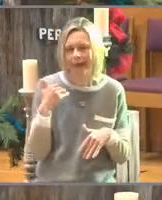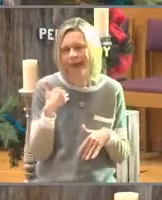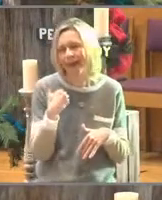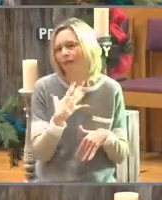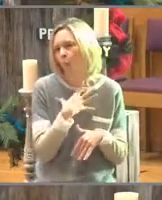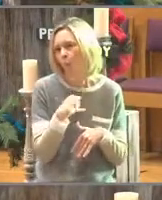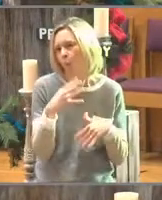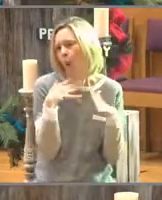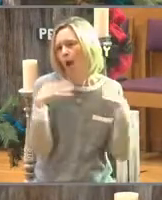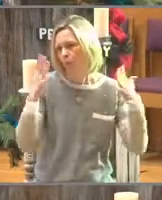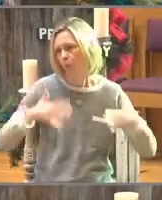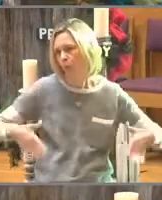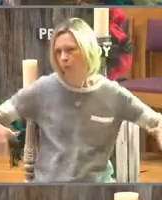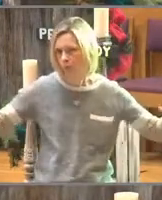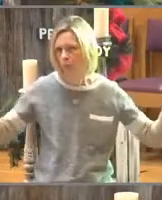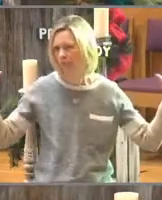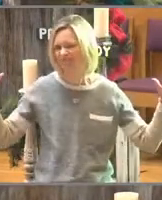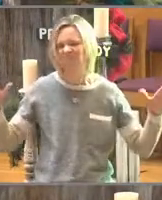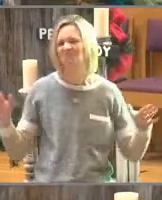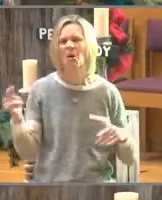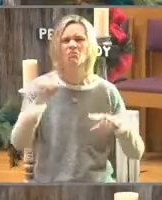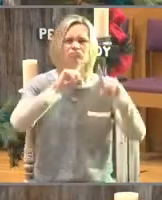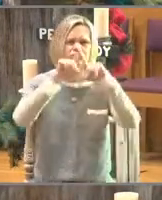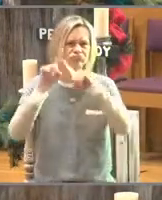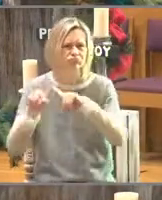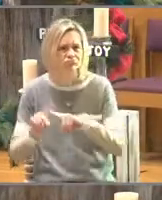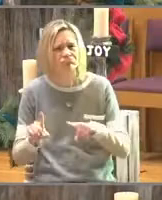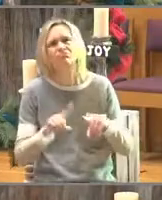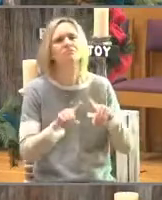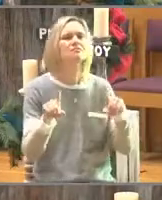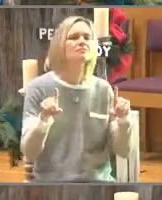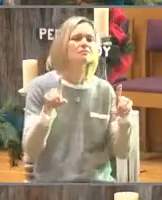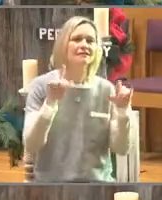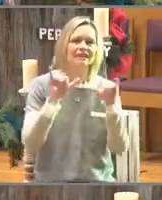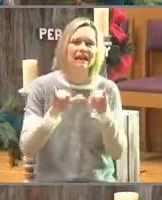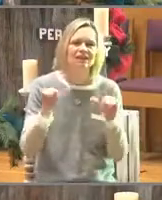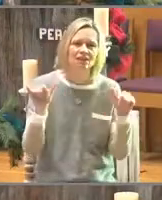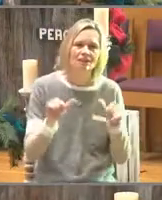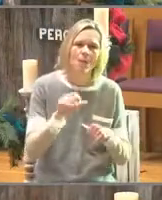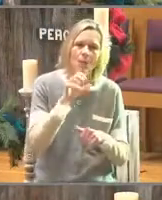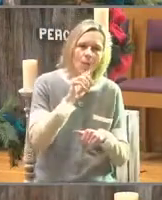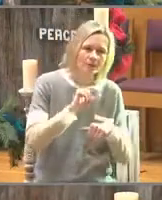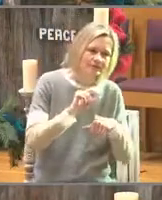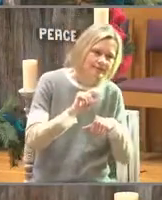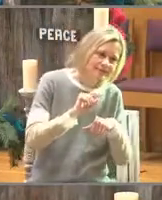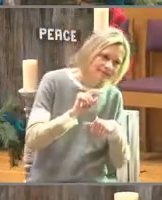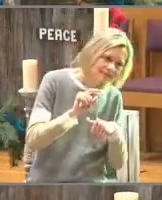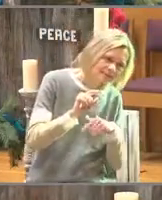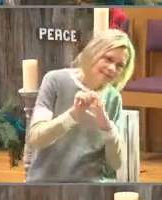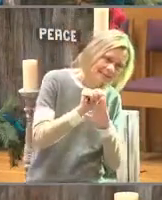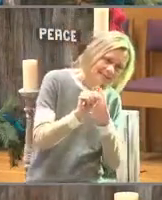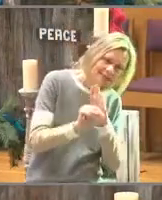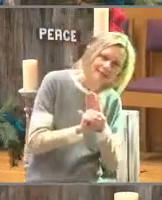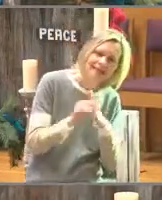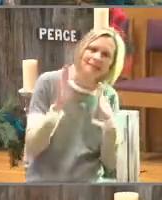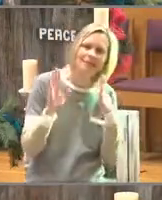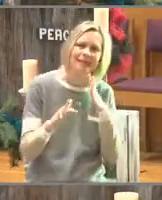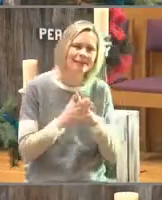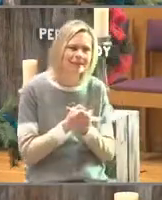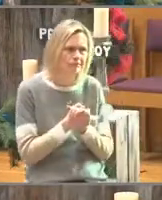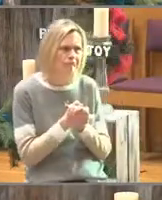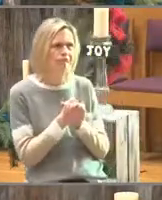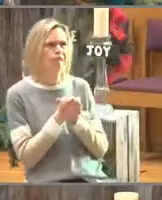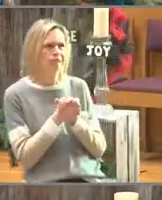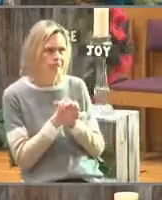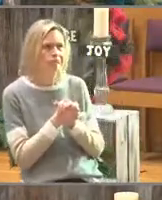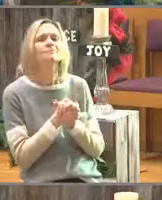wings, right? Angels come in all different forms and sizes. And if we talk about Old Testament angels, you might have a different impression about